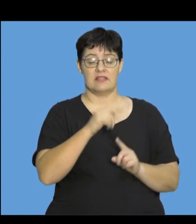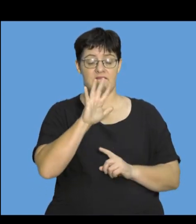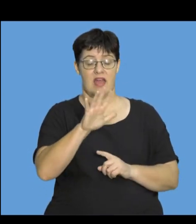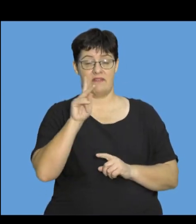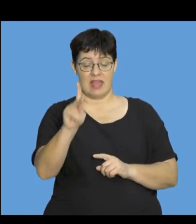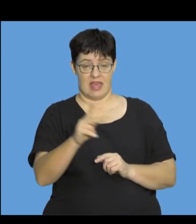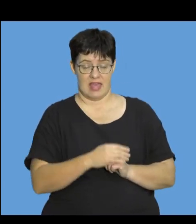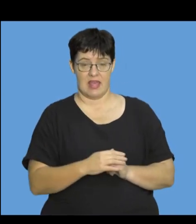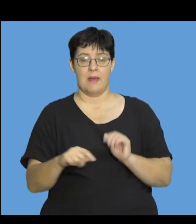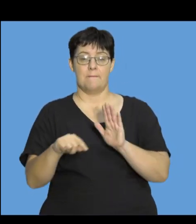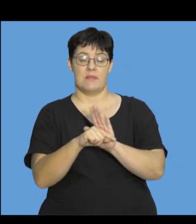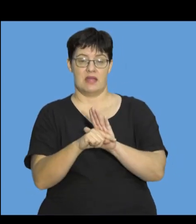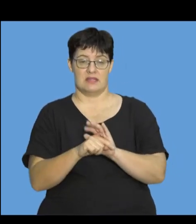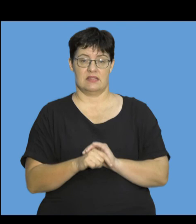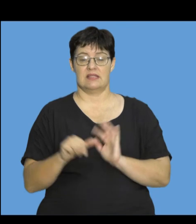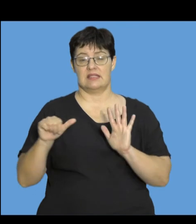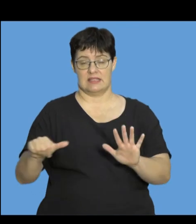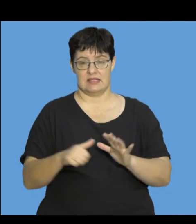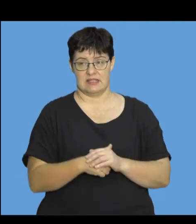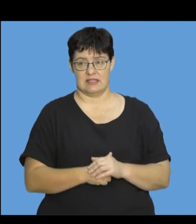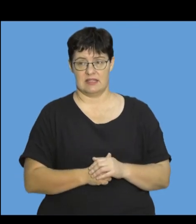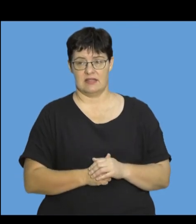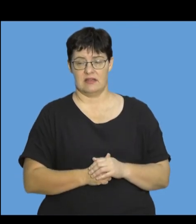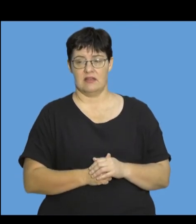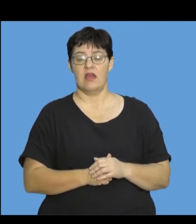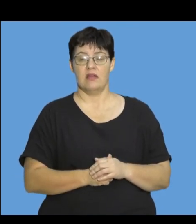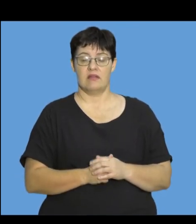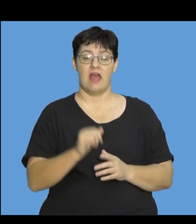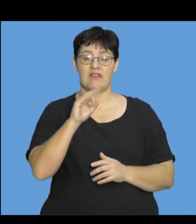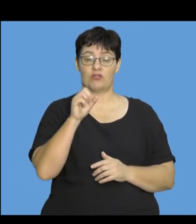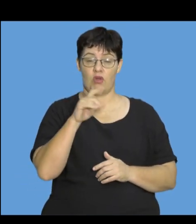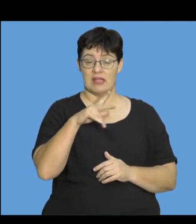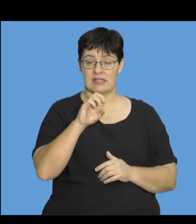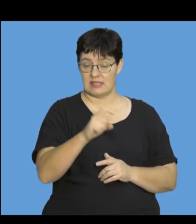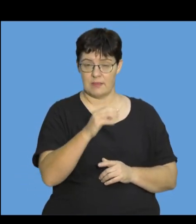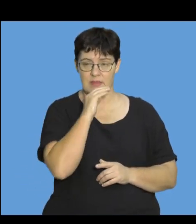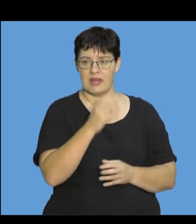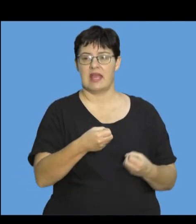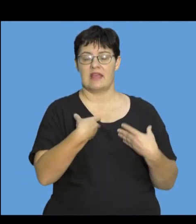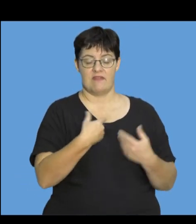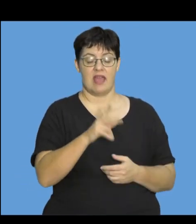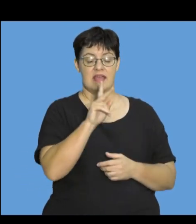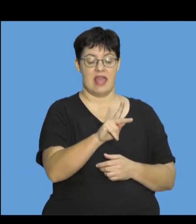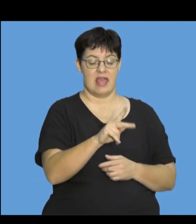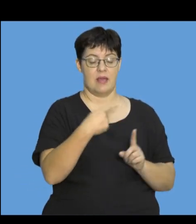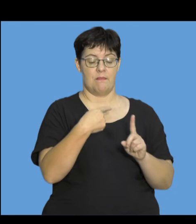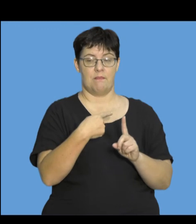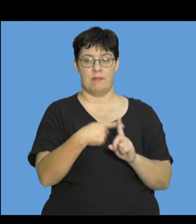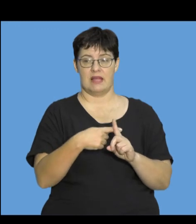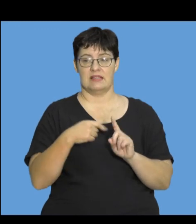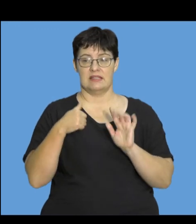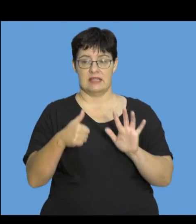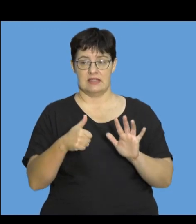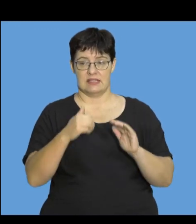plus 5k minus 6, right? If I factorize this, this will give me